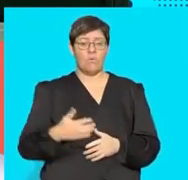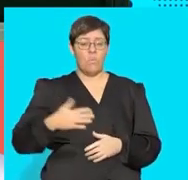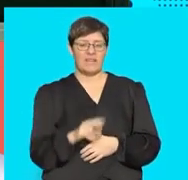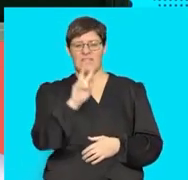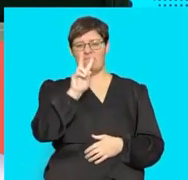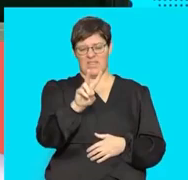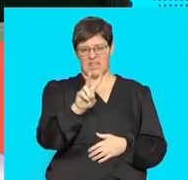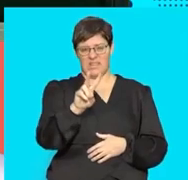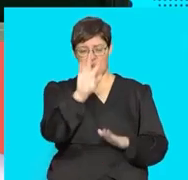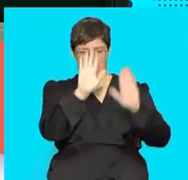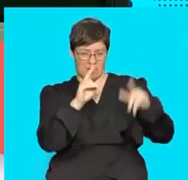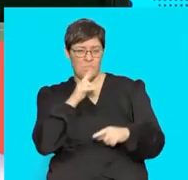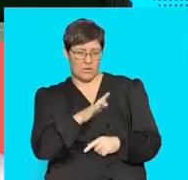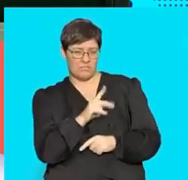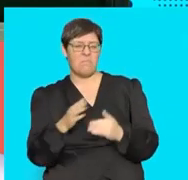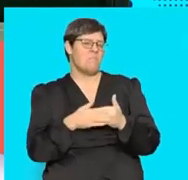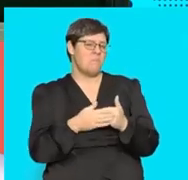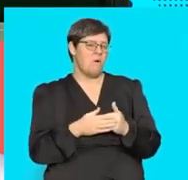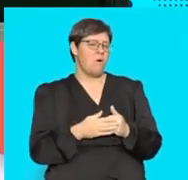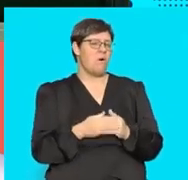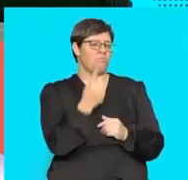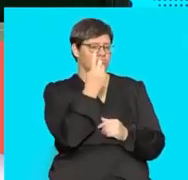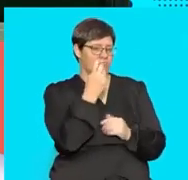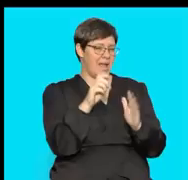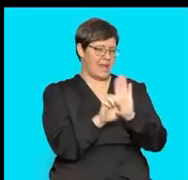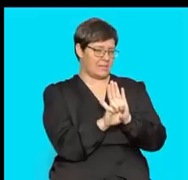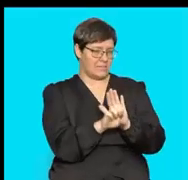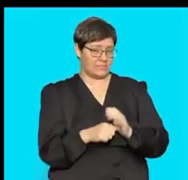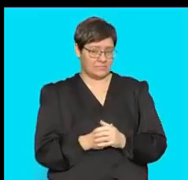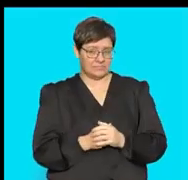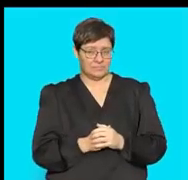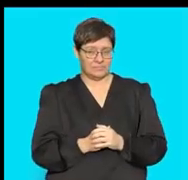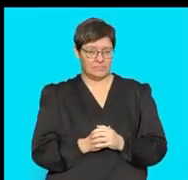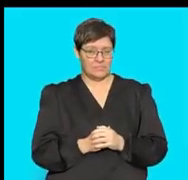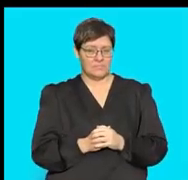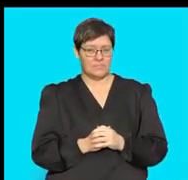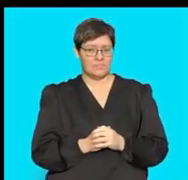looking for a V pattern. Let's try one more example.